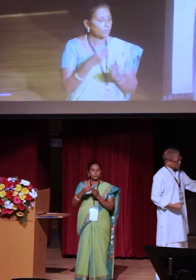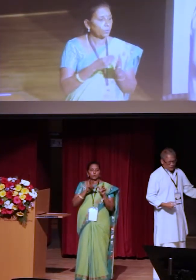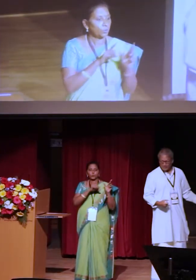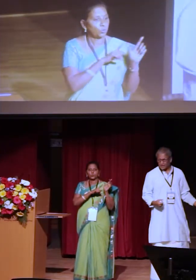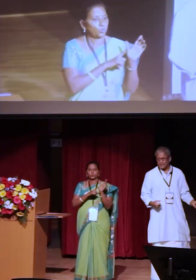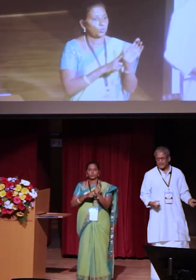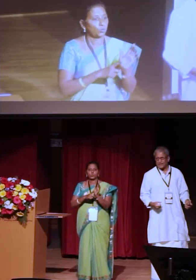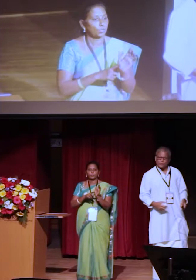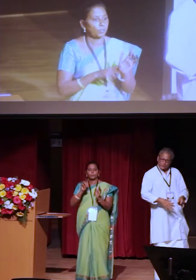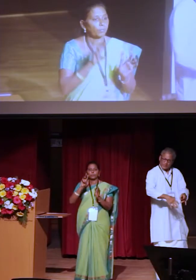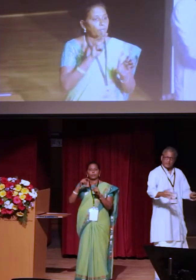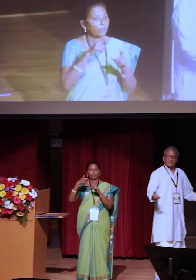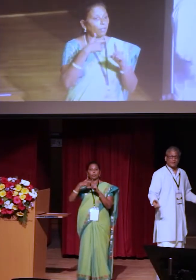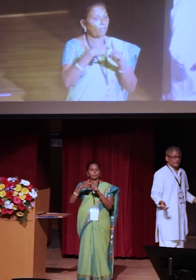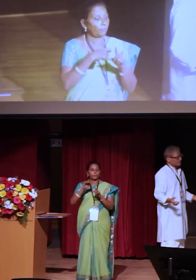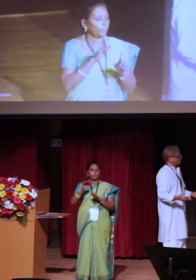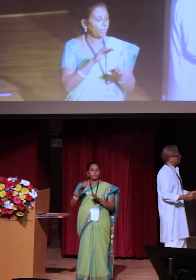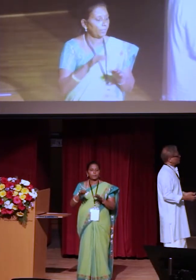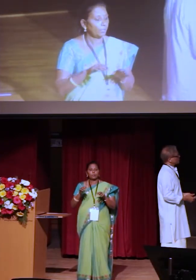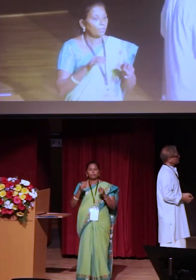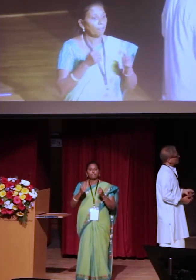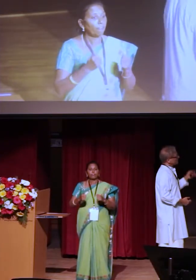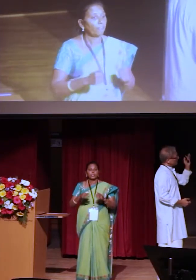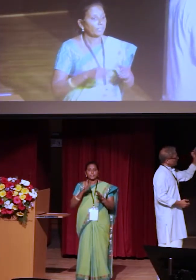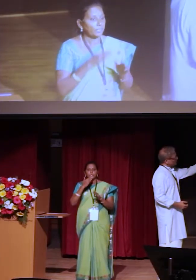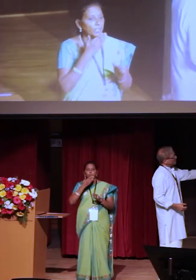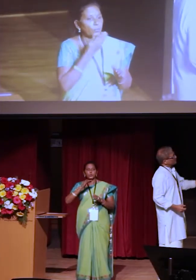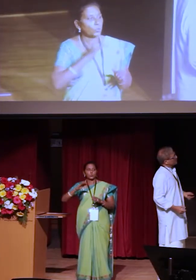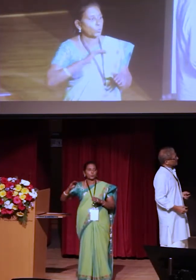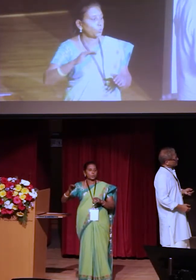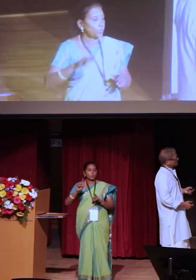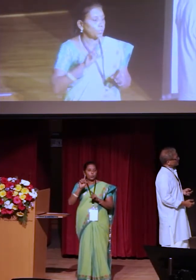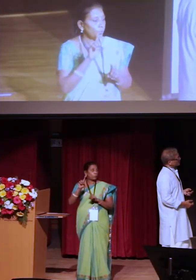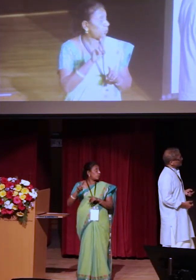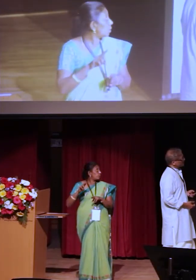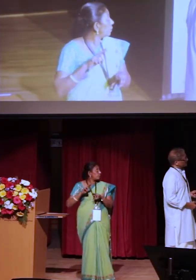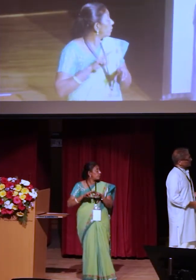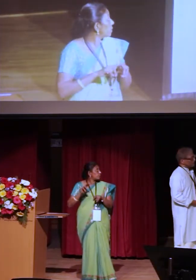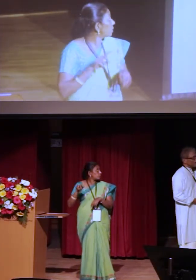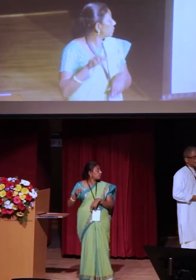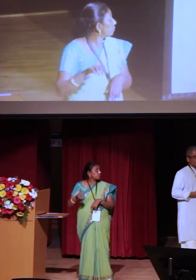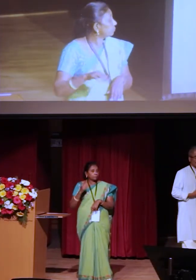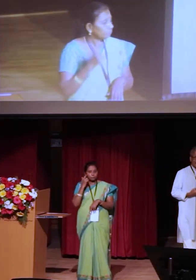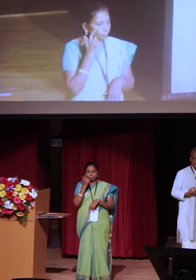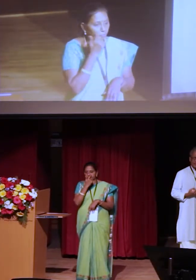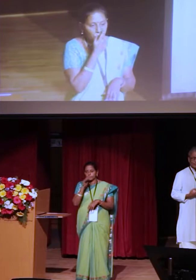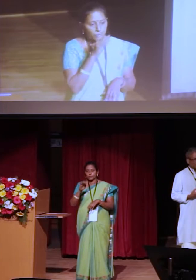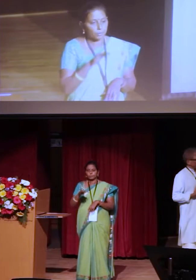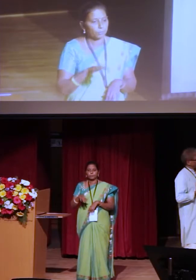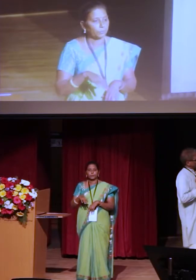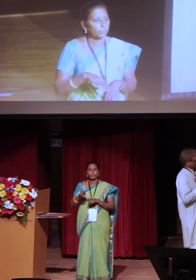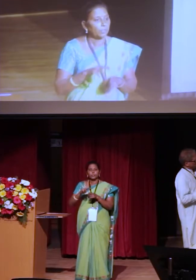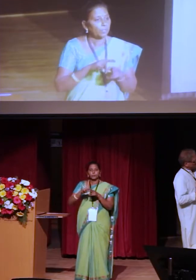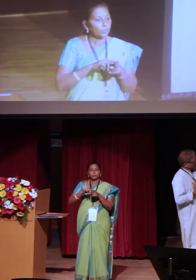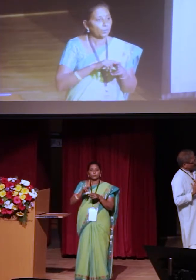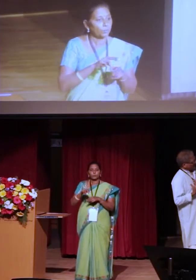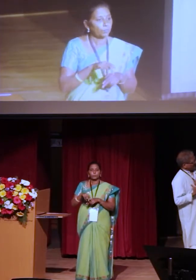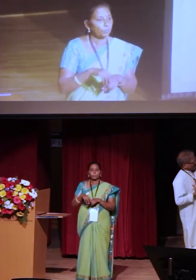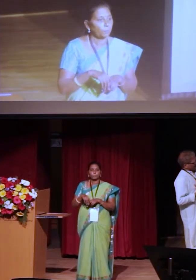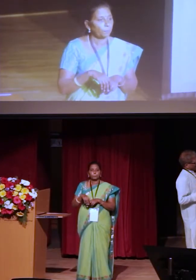2 kids sprawled on a blanket, which is really the furniture in most schools, and one of the facilitators from Vision Empower Trust. We ran this for